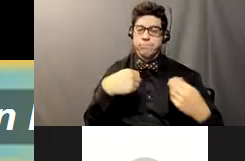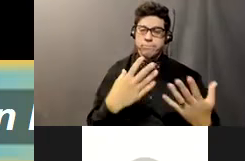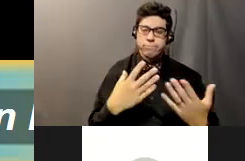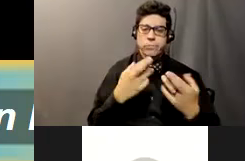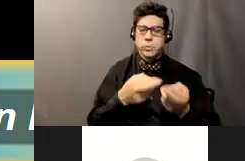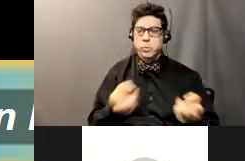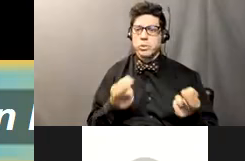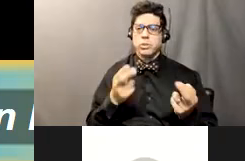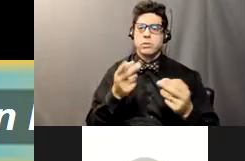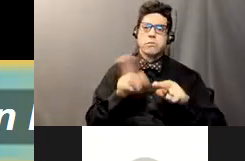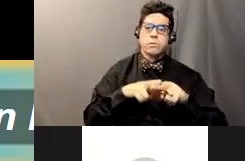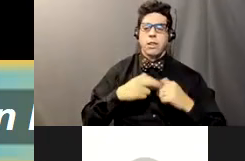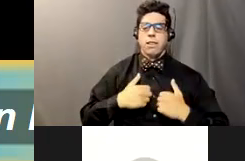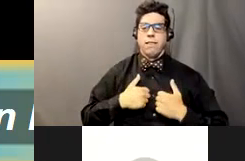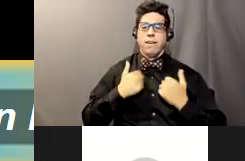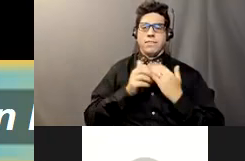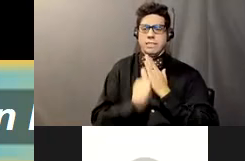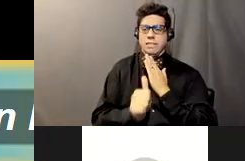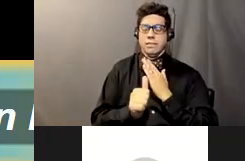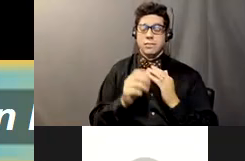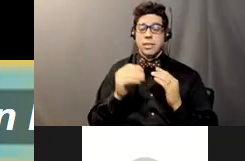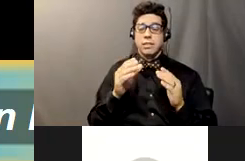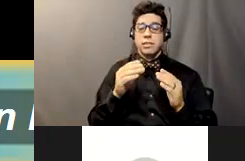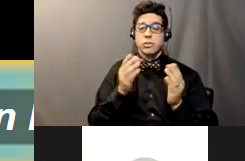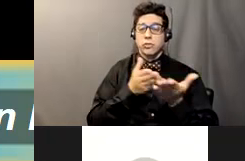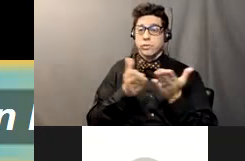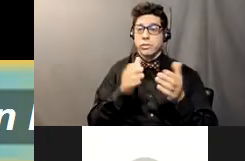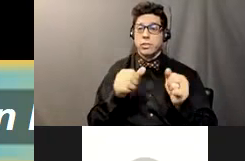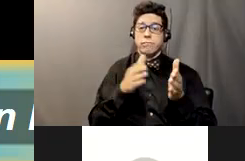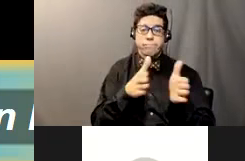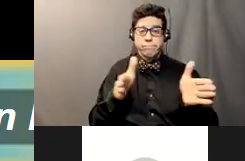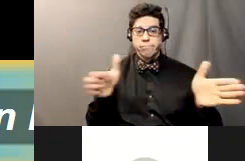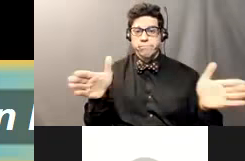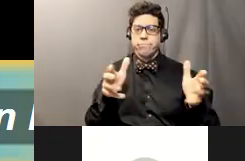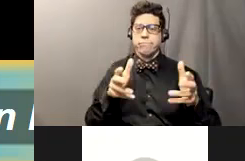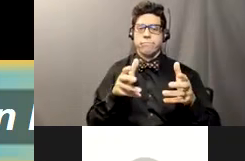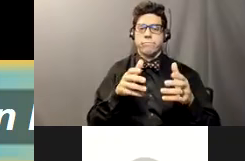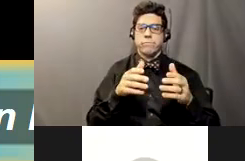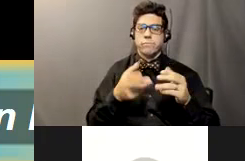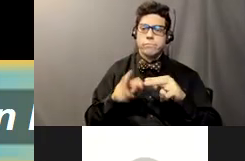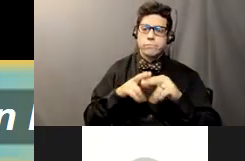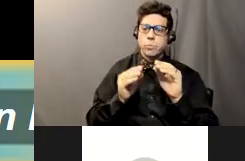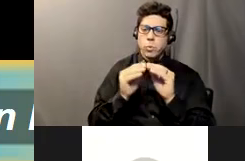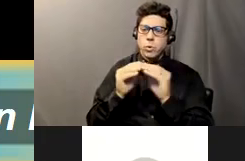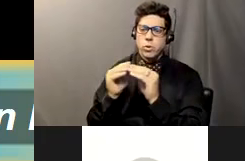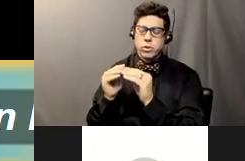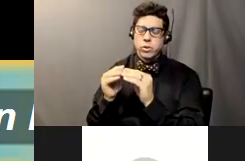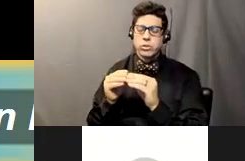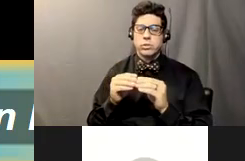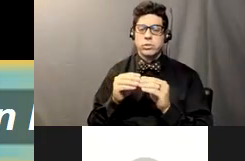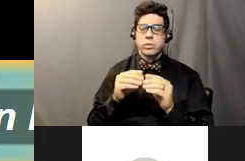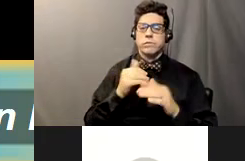skills. To expand services to increase help-seeking behaviors and promote messages of resiliency, recovery, and